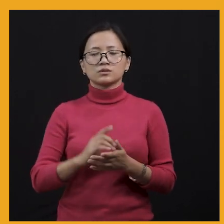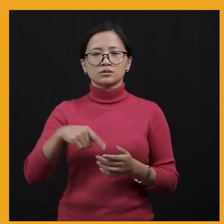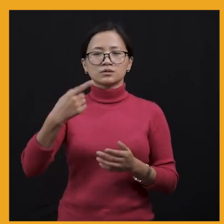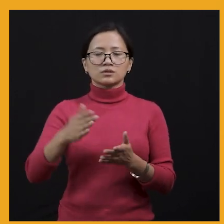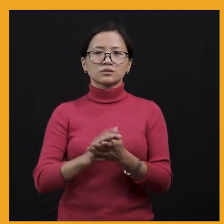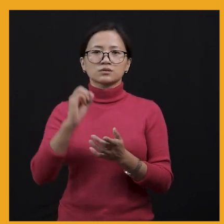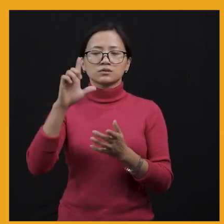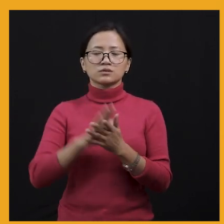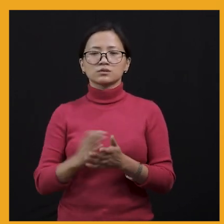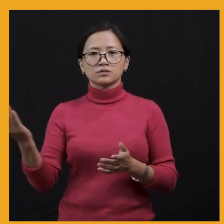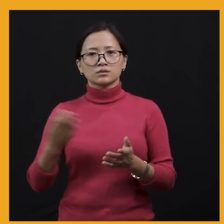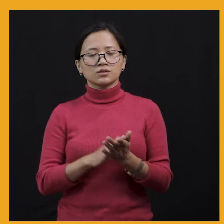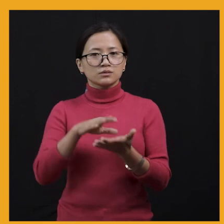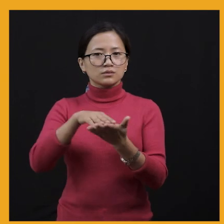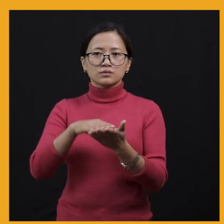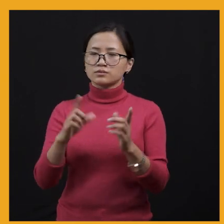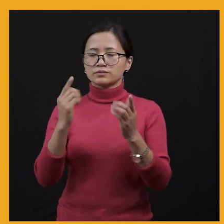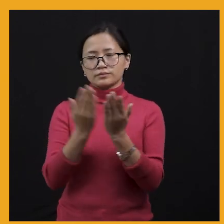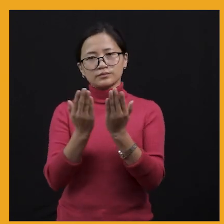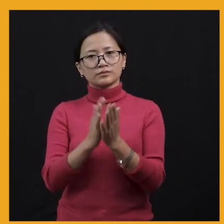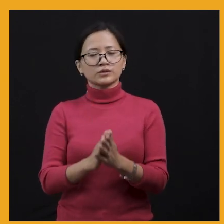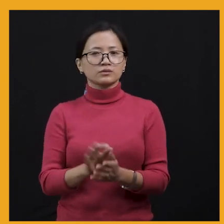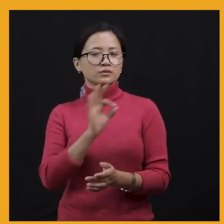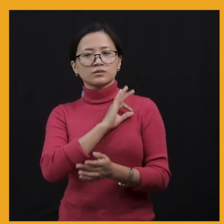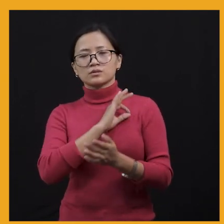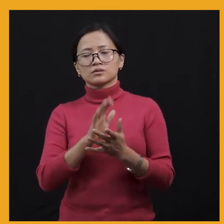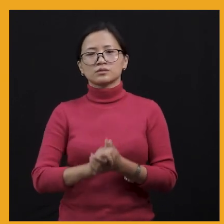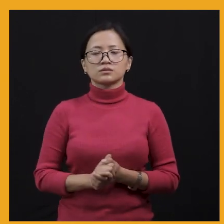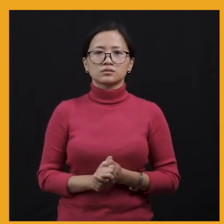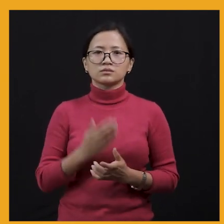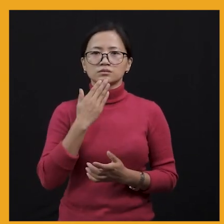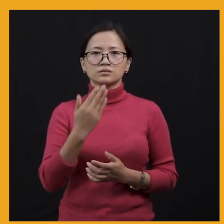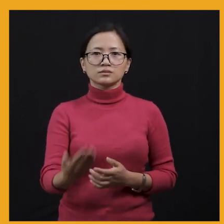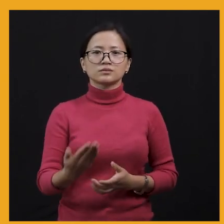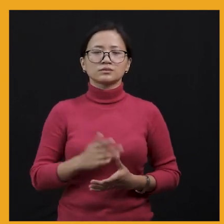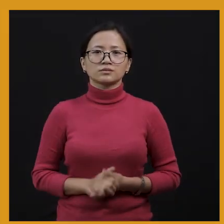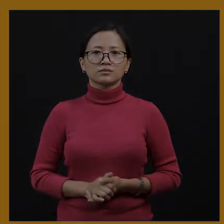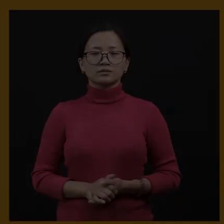we will start with our new lesson, which will be very interesting. Thank you.